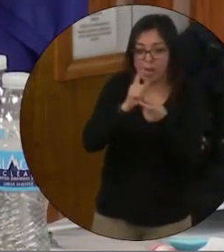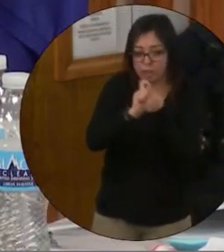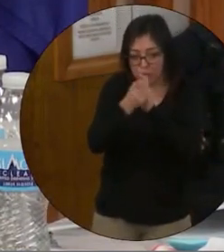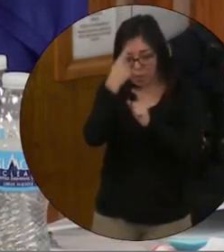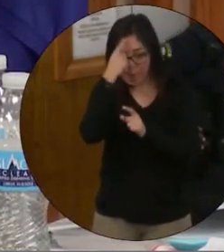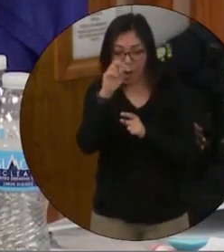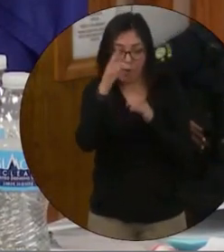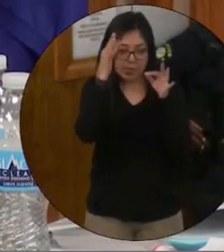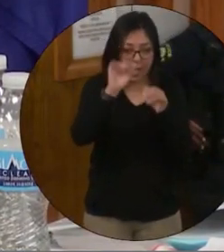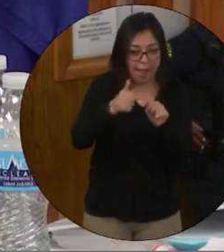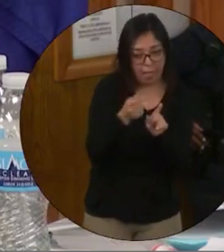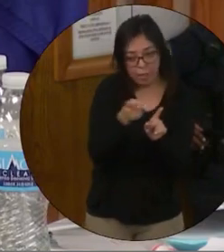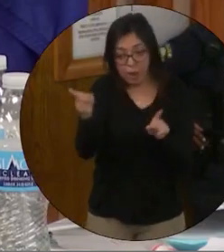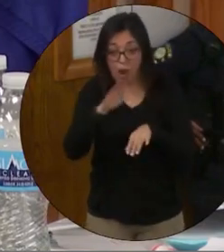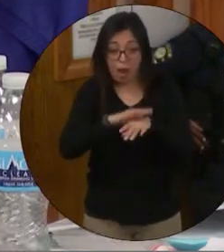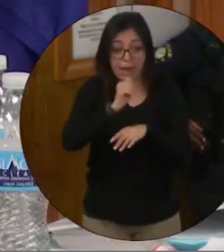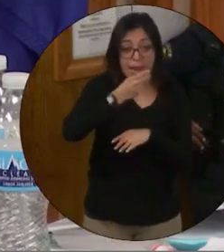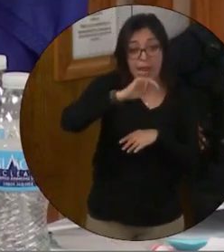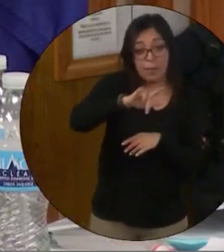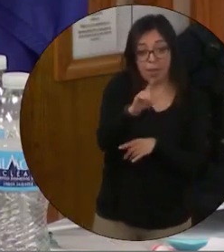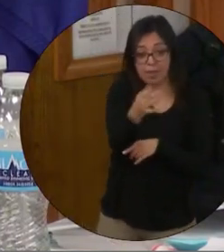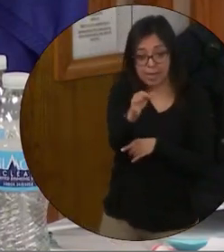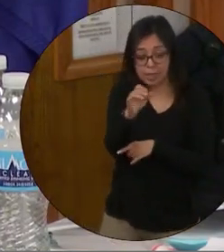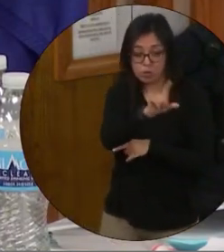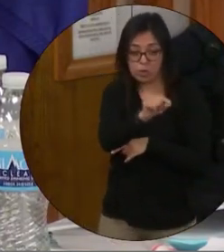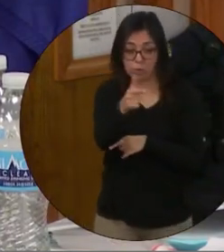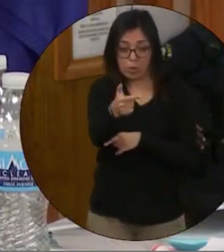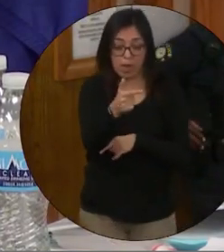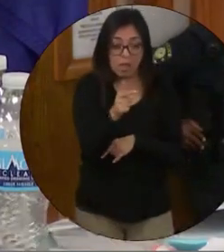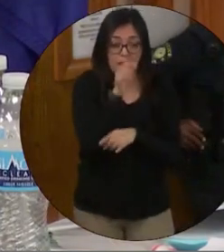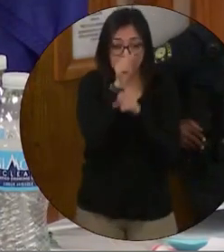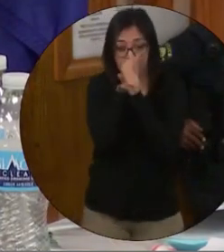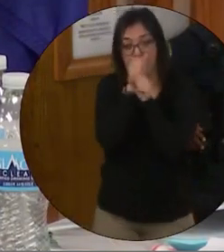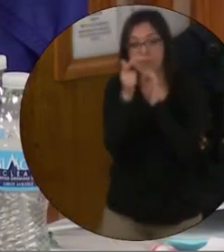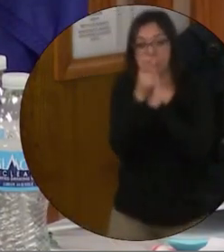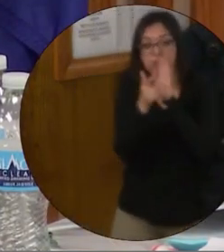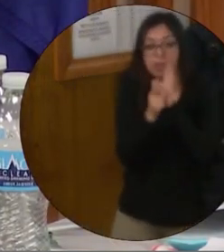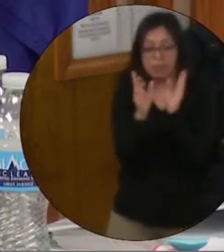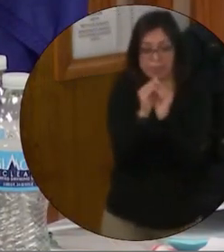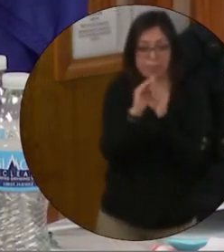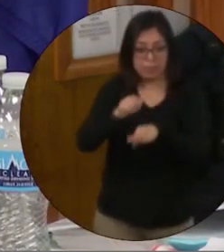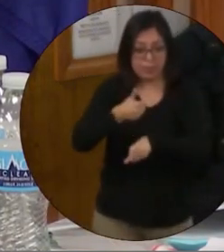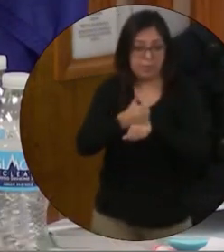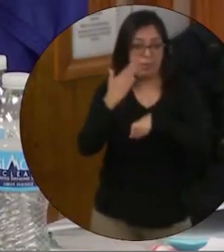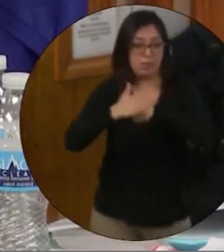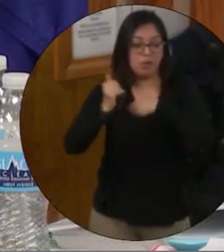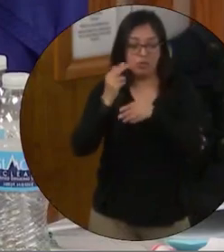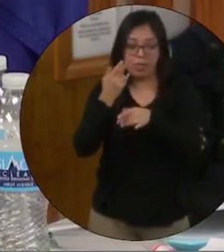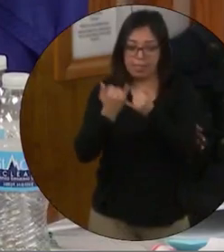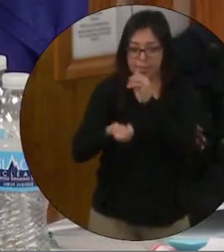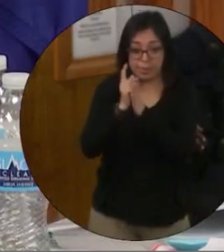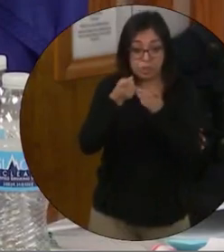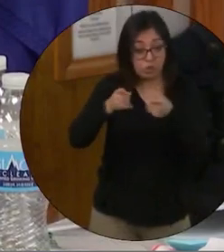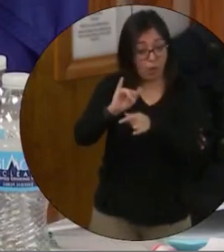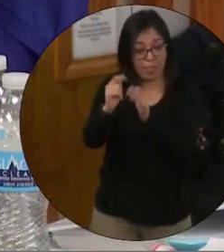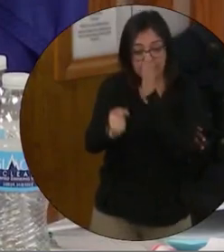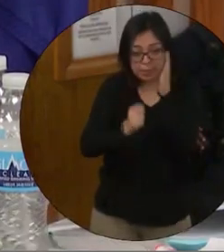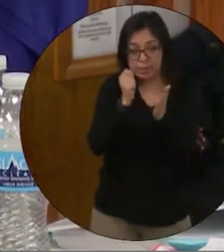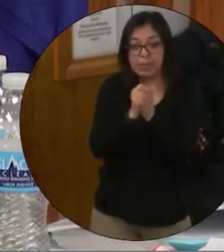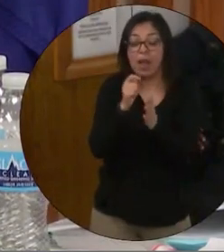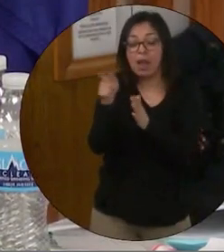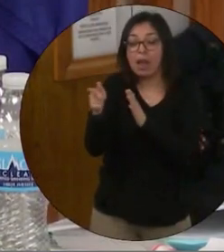different direction. On April 19th, 2021, a confidential attorney-client meeting was called on short notice. During that time, Attorney